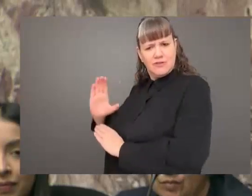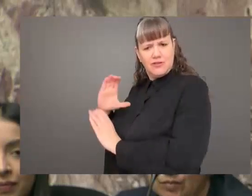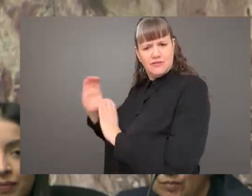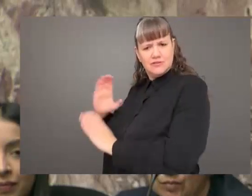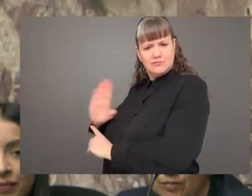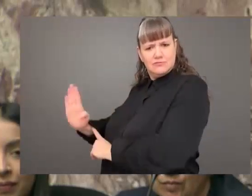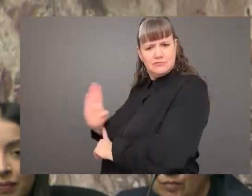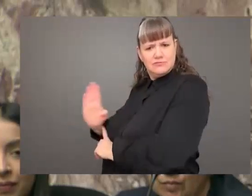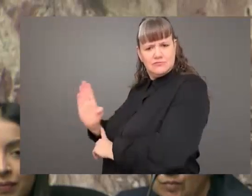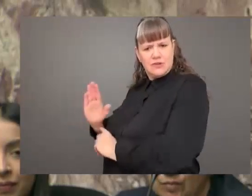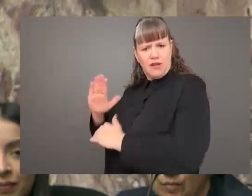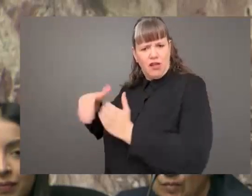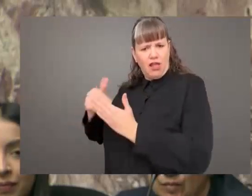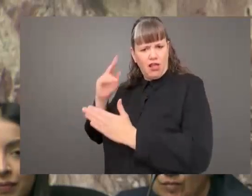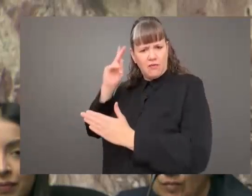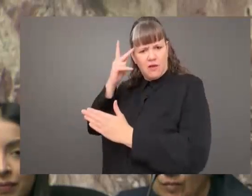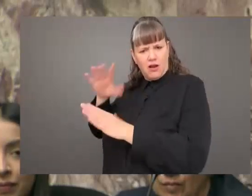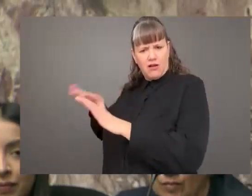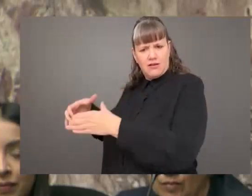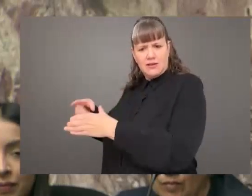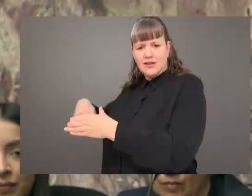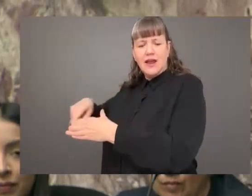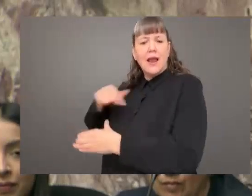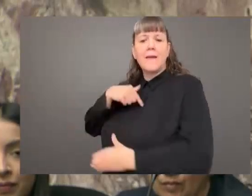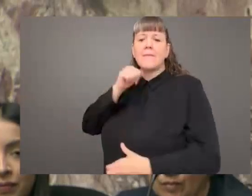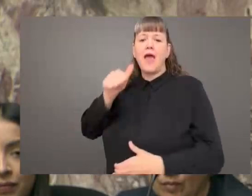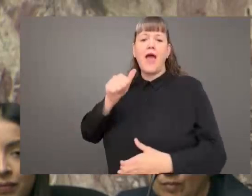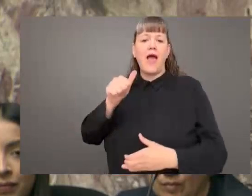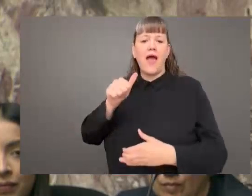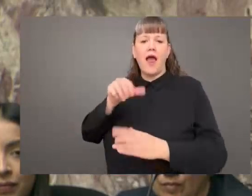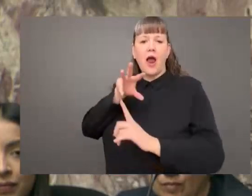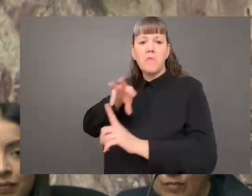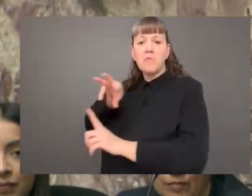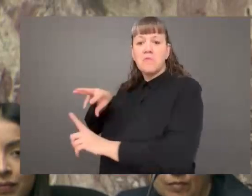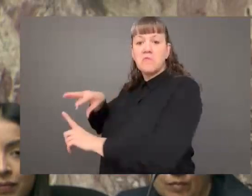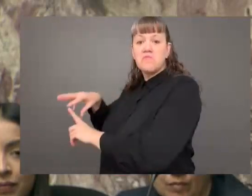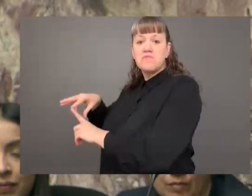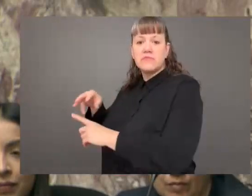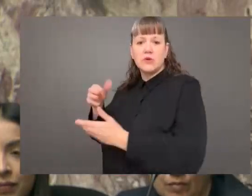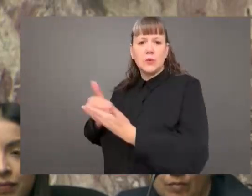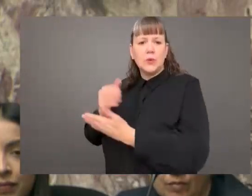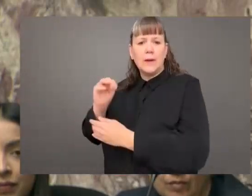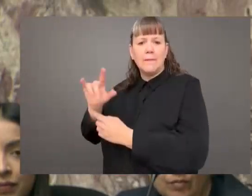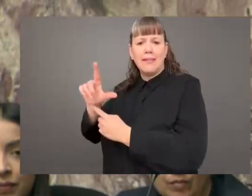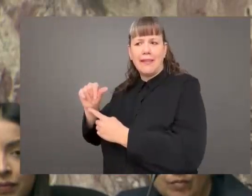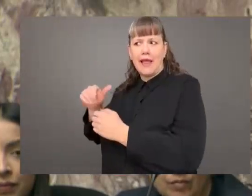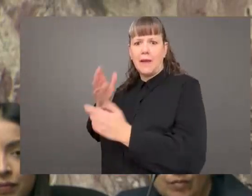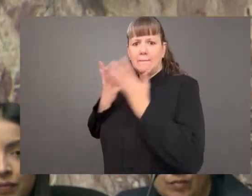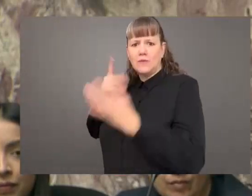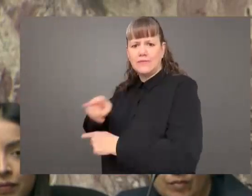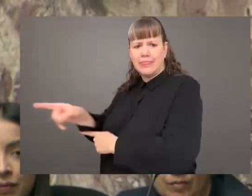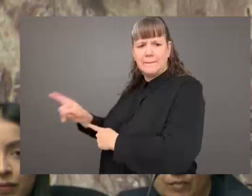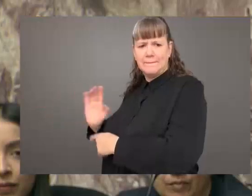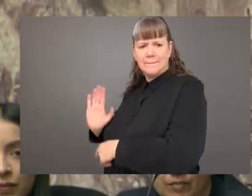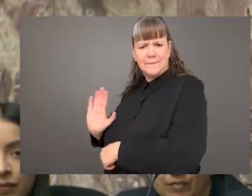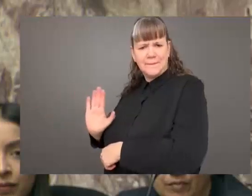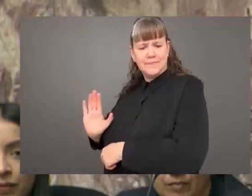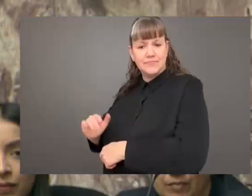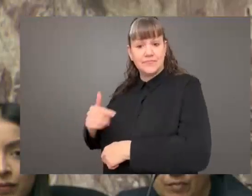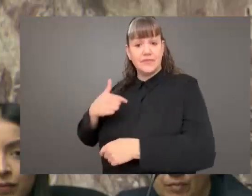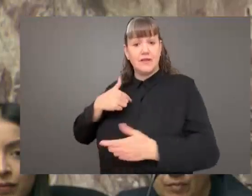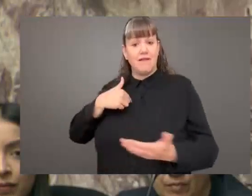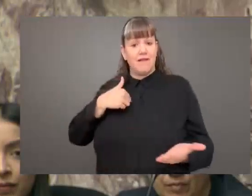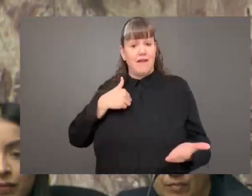the new members. On that side, I would say, and maybe the other option that the member didn't consider is his caucus members haven't been telling him